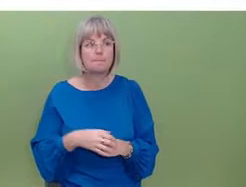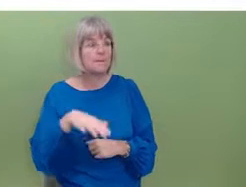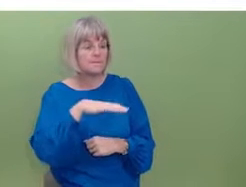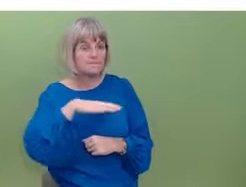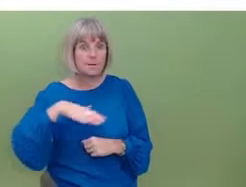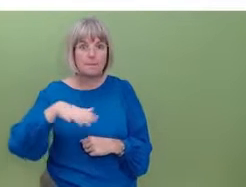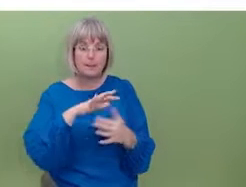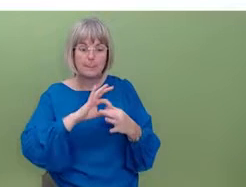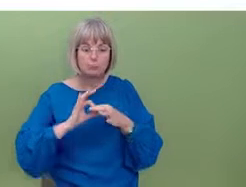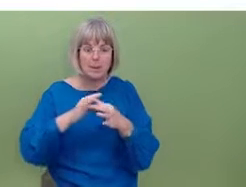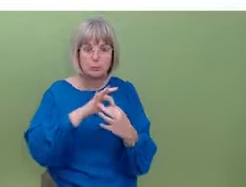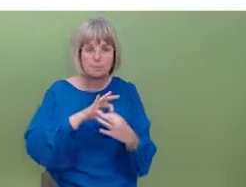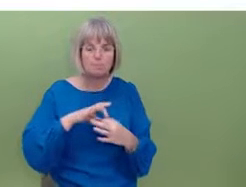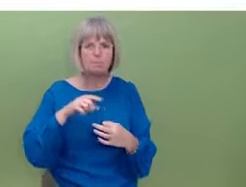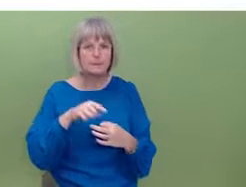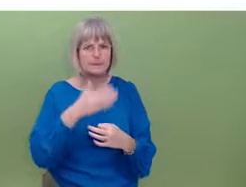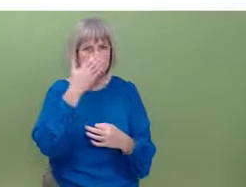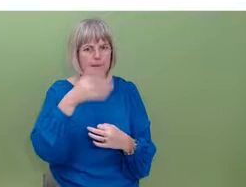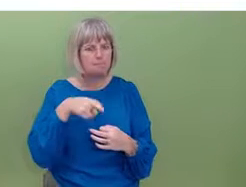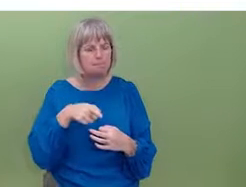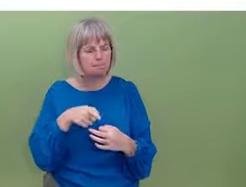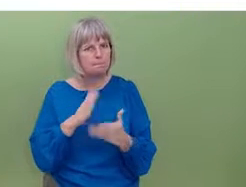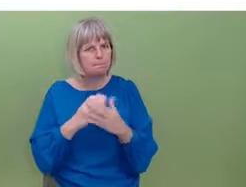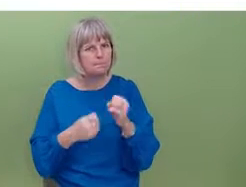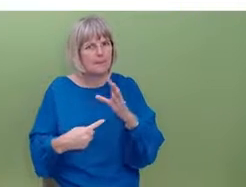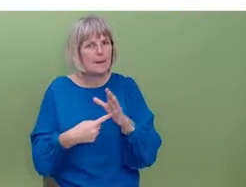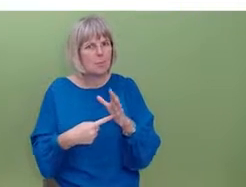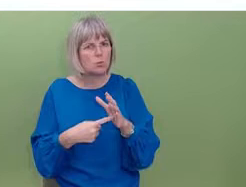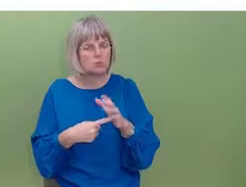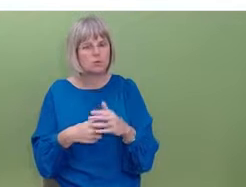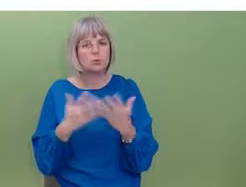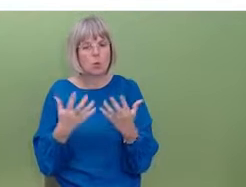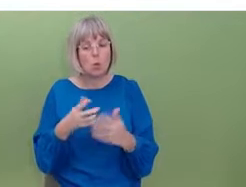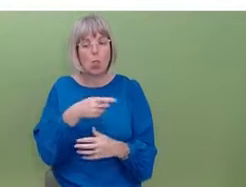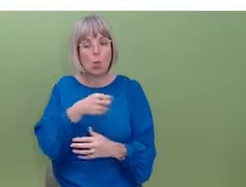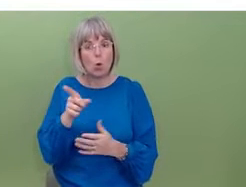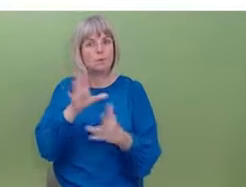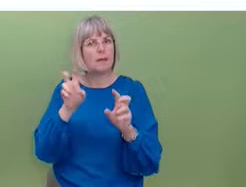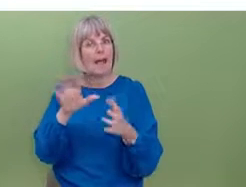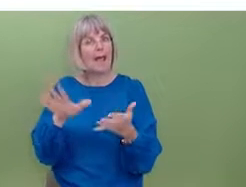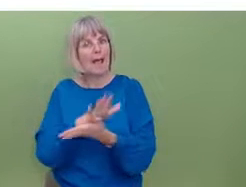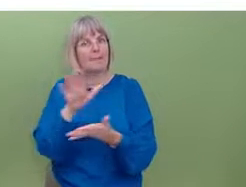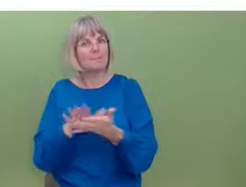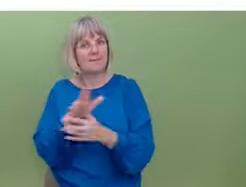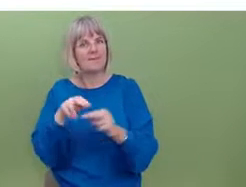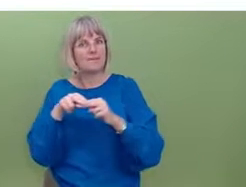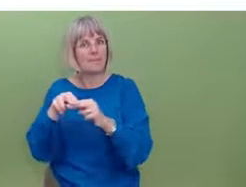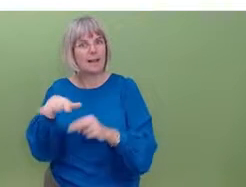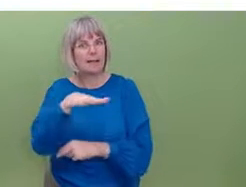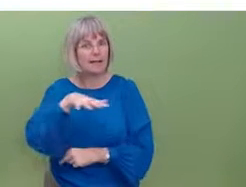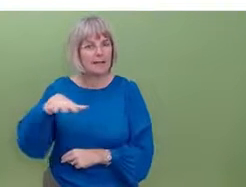important moderator. Those with happy families do a great deal better than those